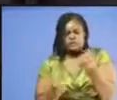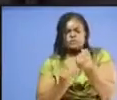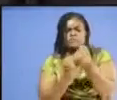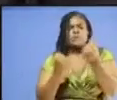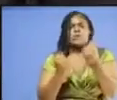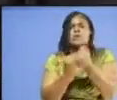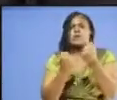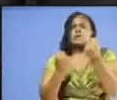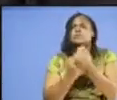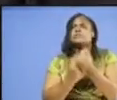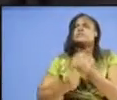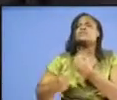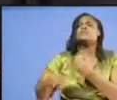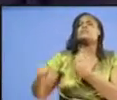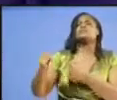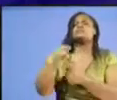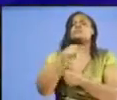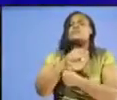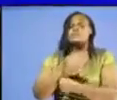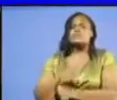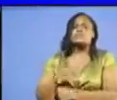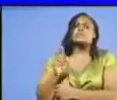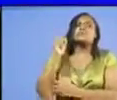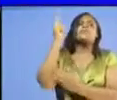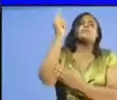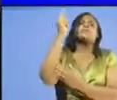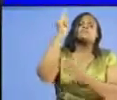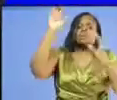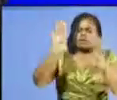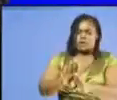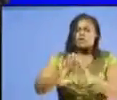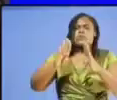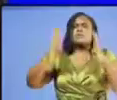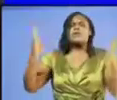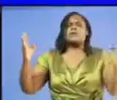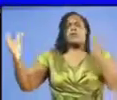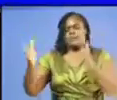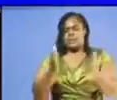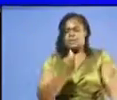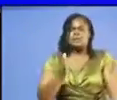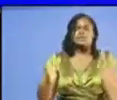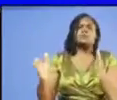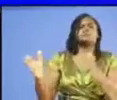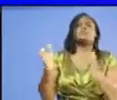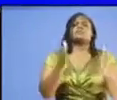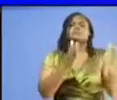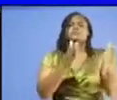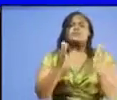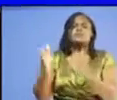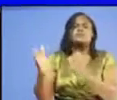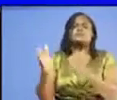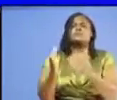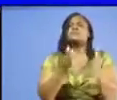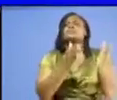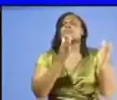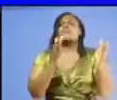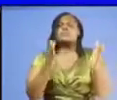side. Yes, he is. He'll make a way. You've come through this